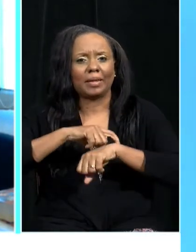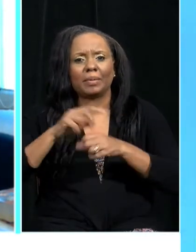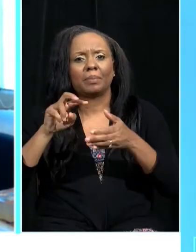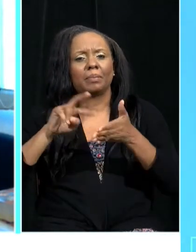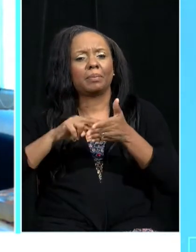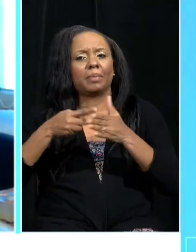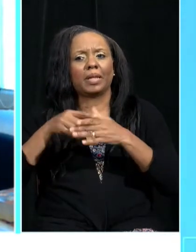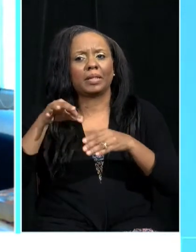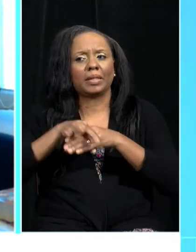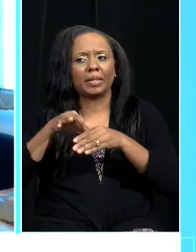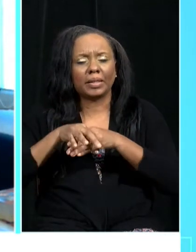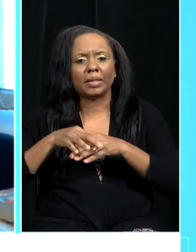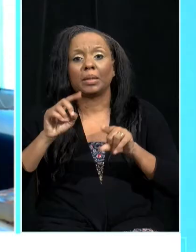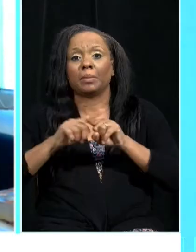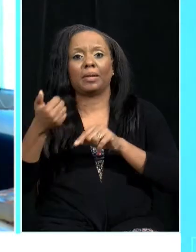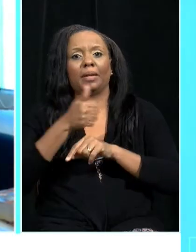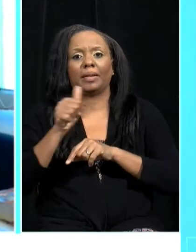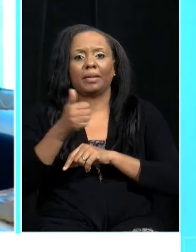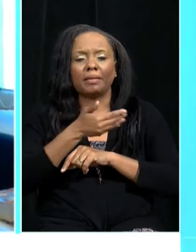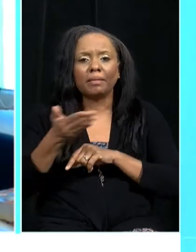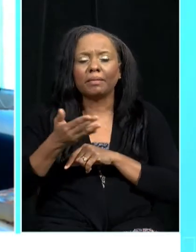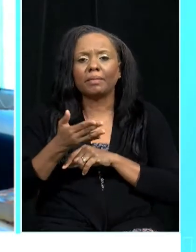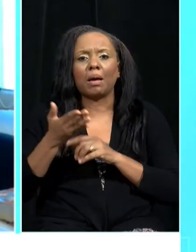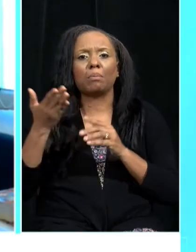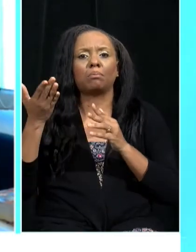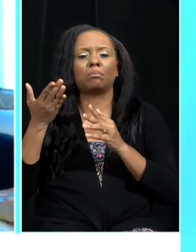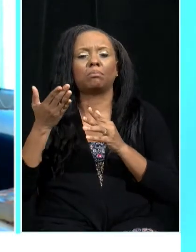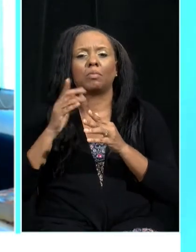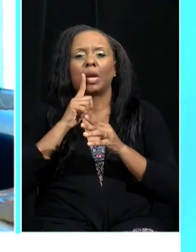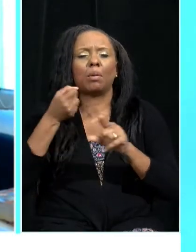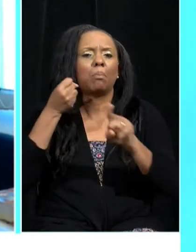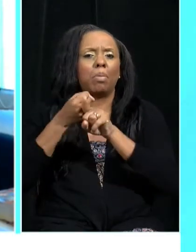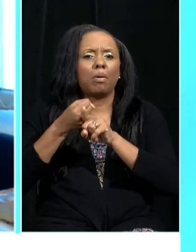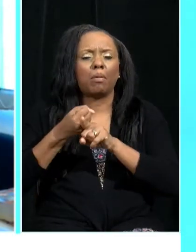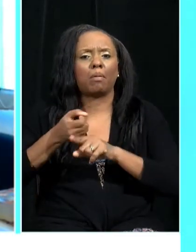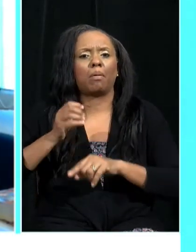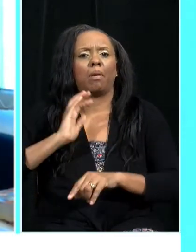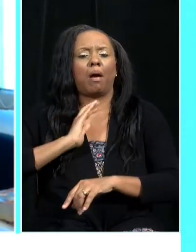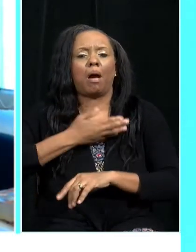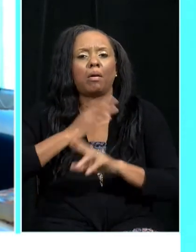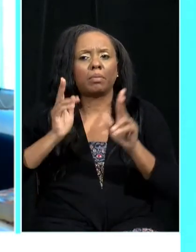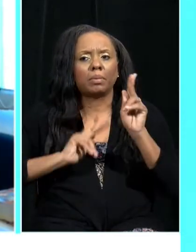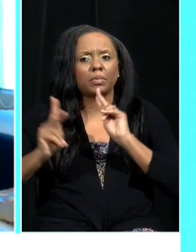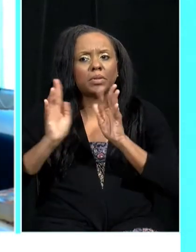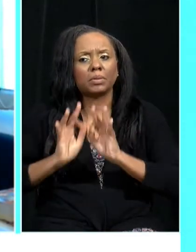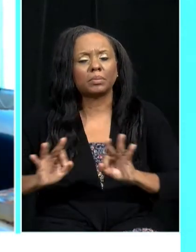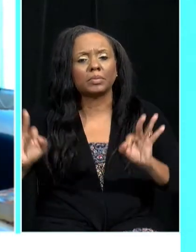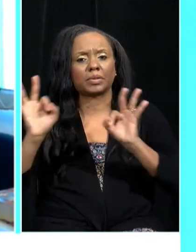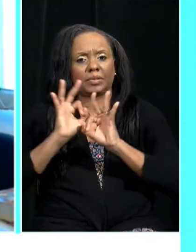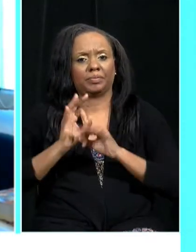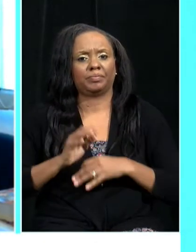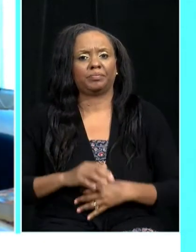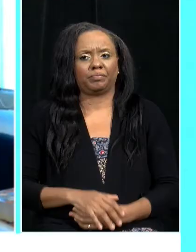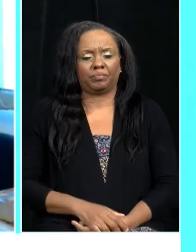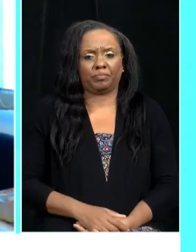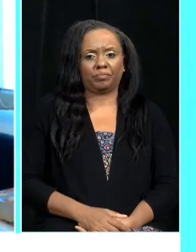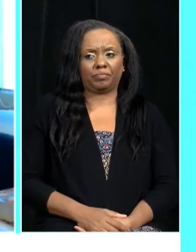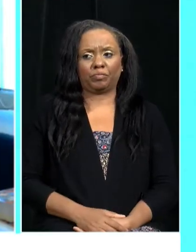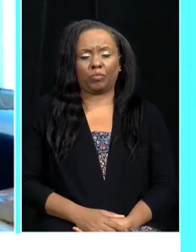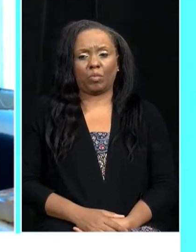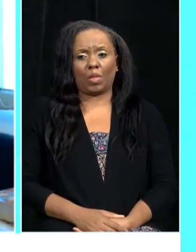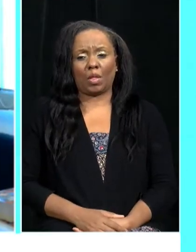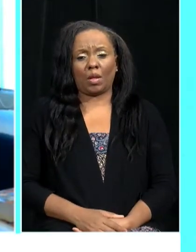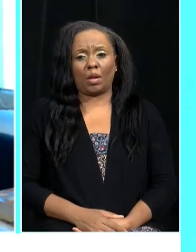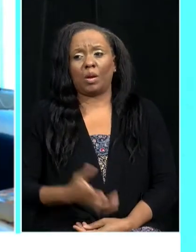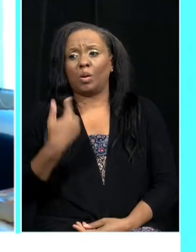important. And if it is that the Article 4 consultation report of December 17th